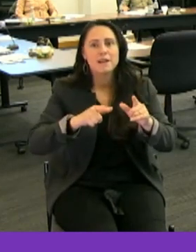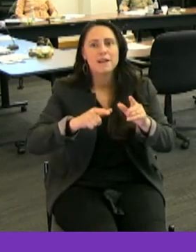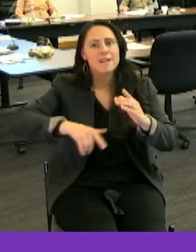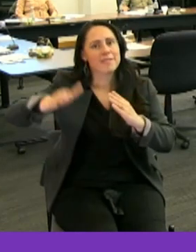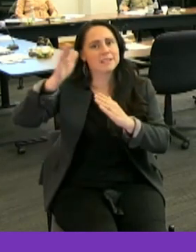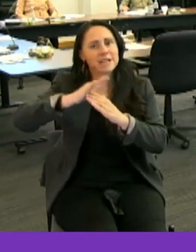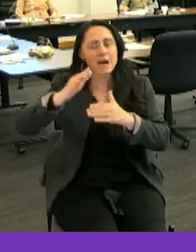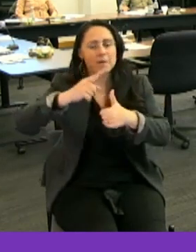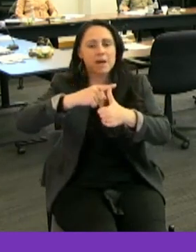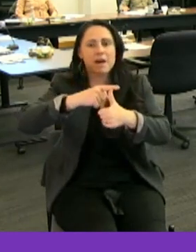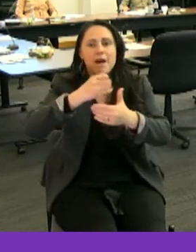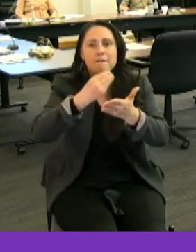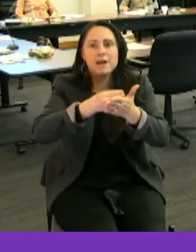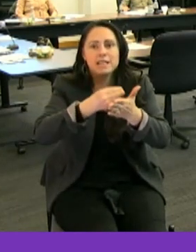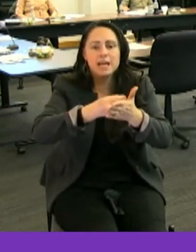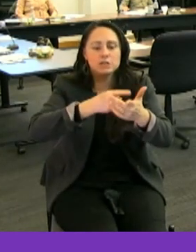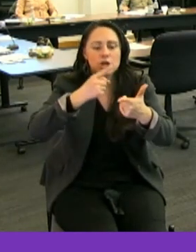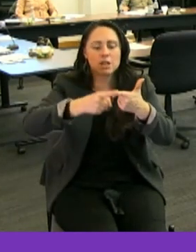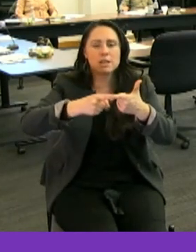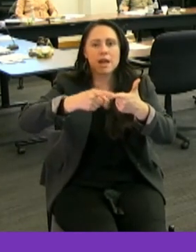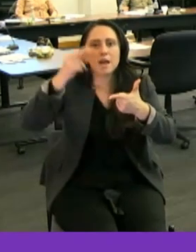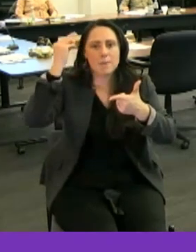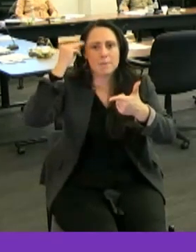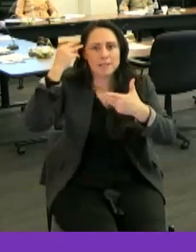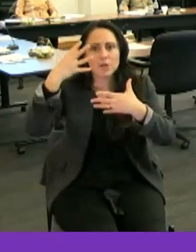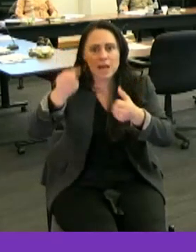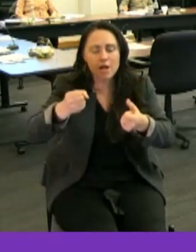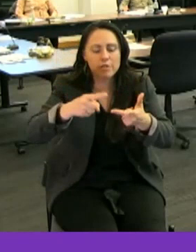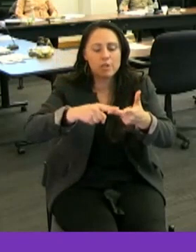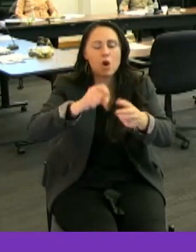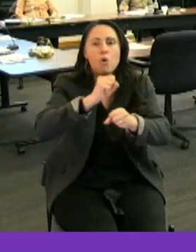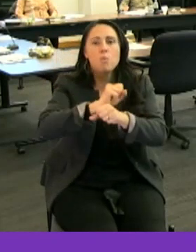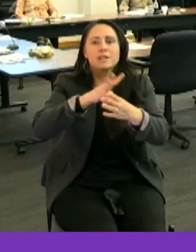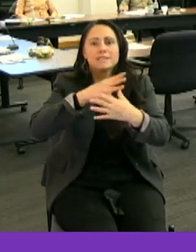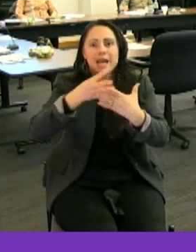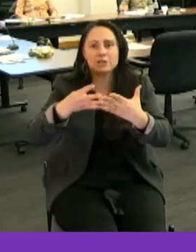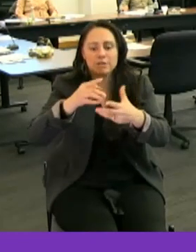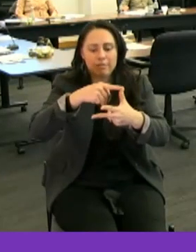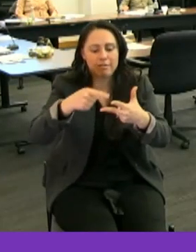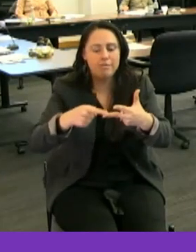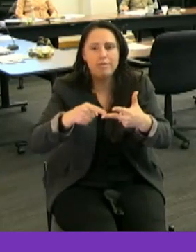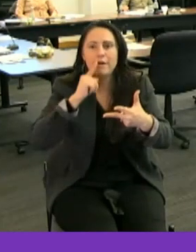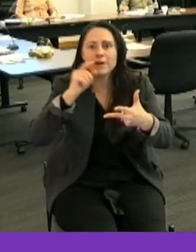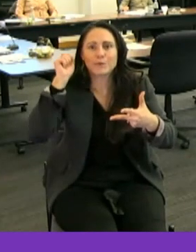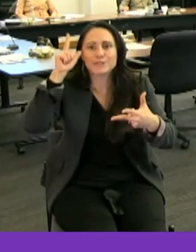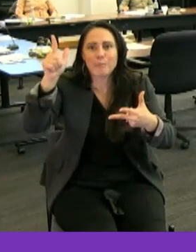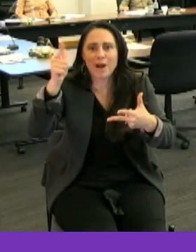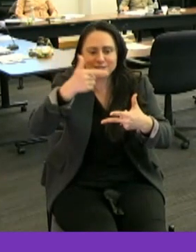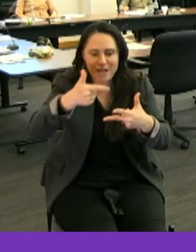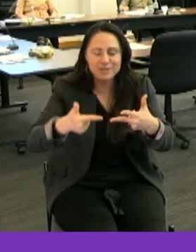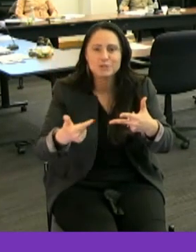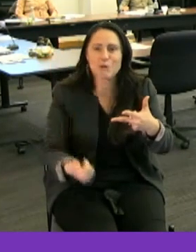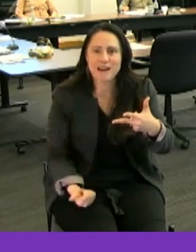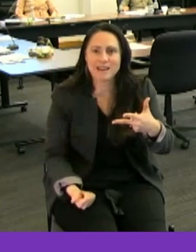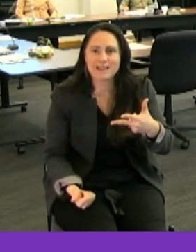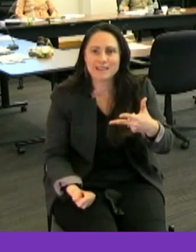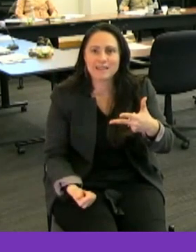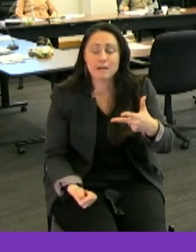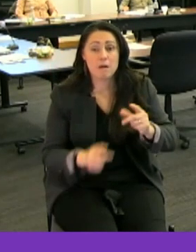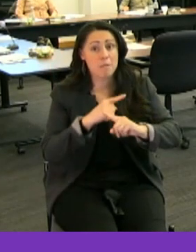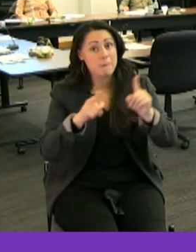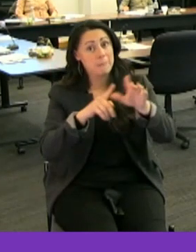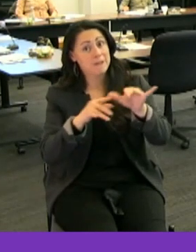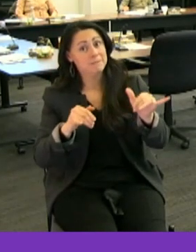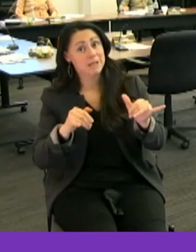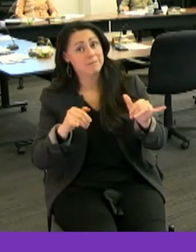are financial, mental health, and work schedules. So I was very surprised on these 3, but